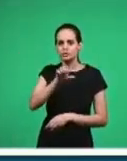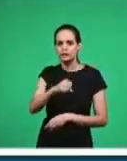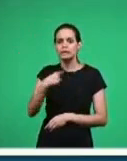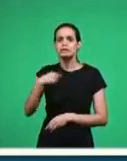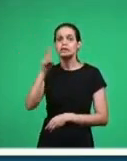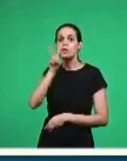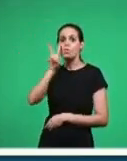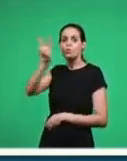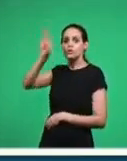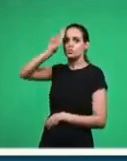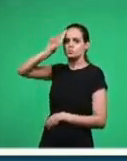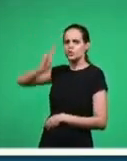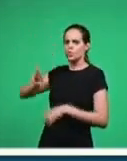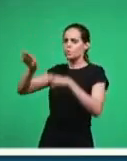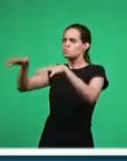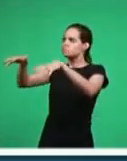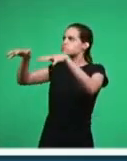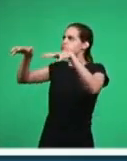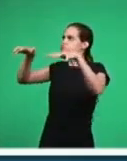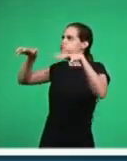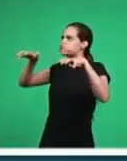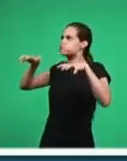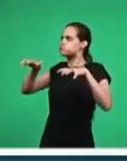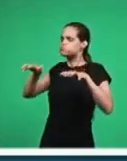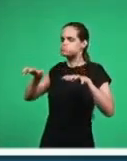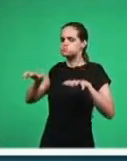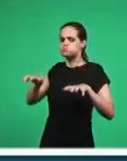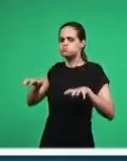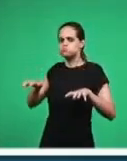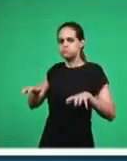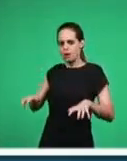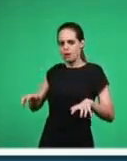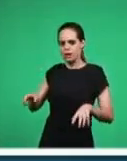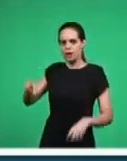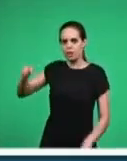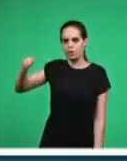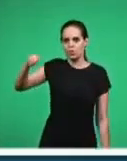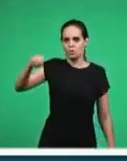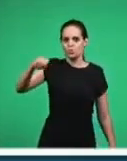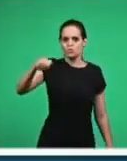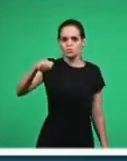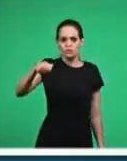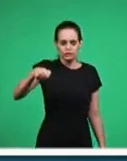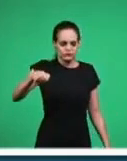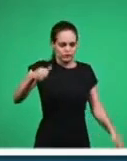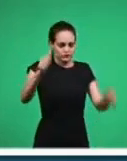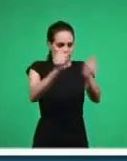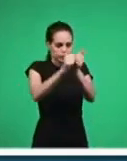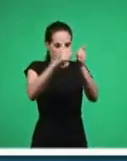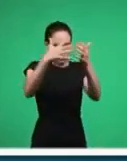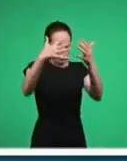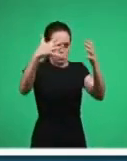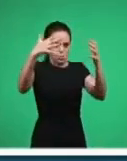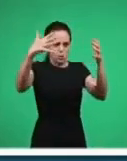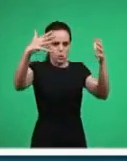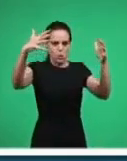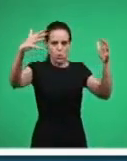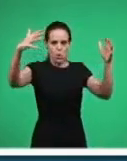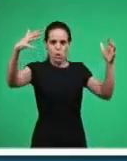I saw the Lord sitting on a throne, high and lifted up, and the train of his robe filled the